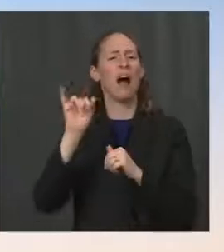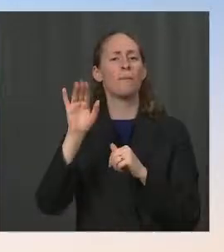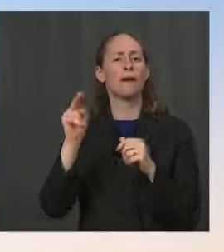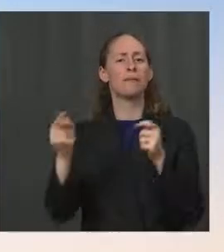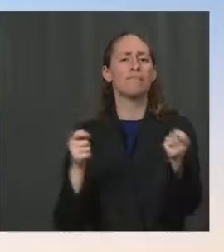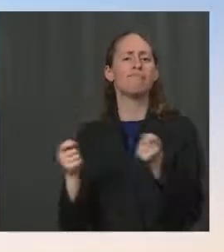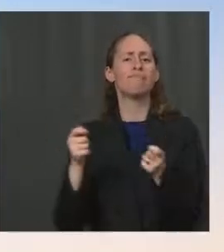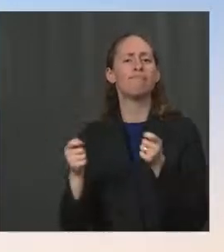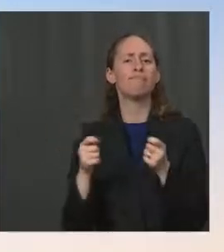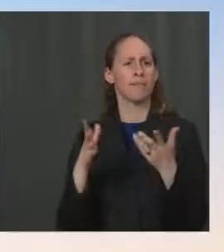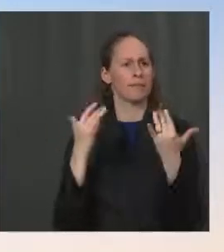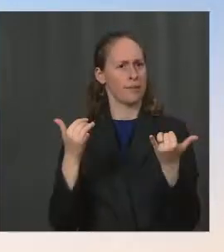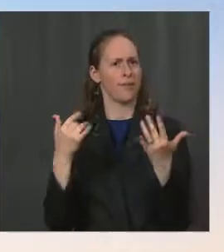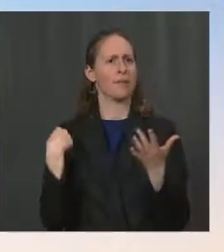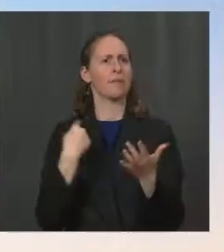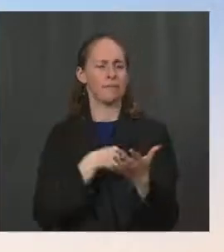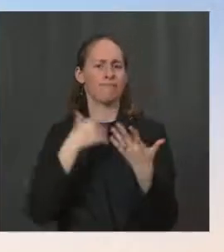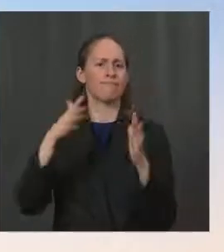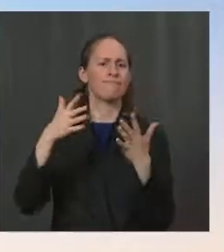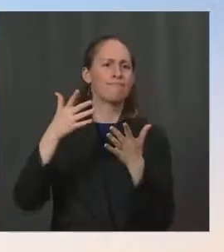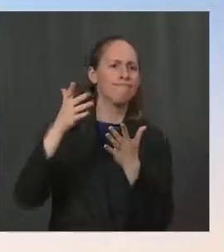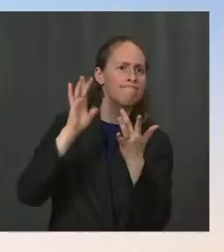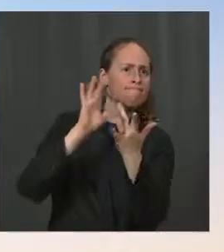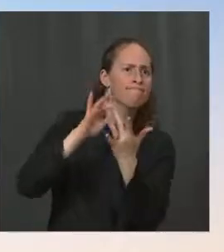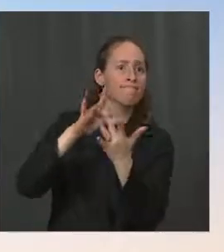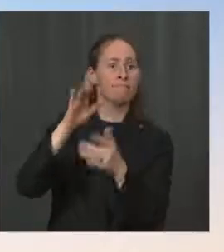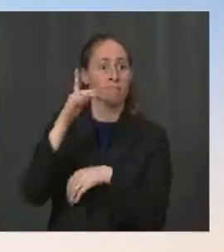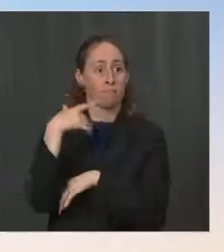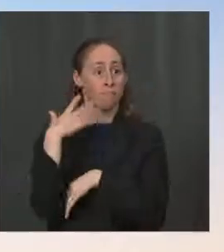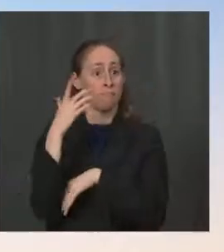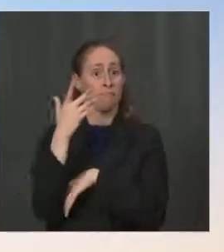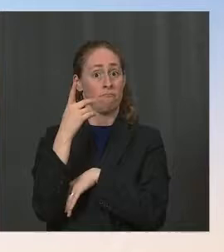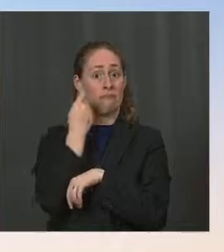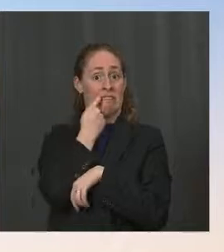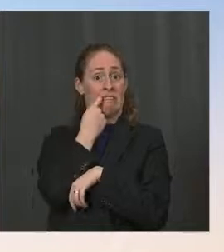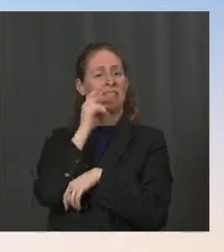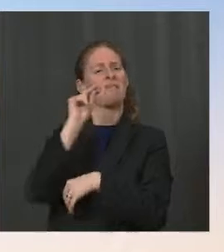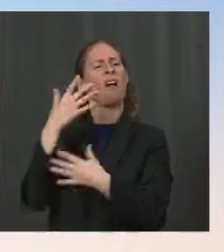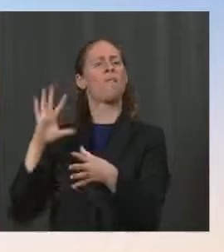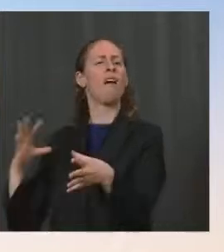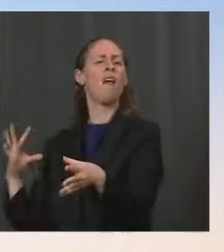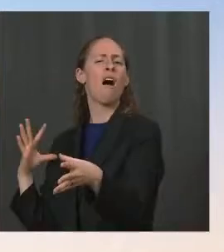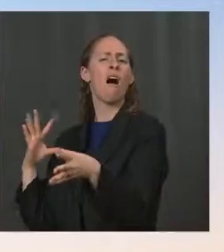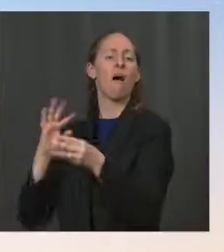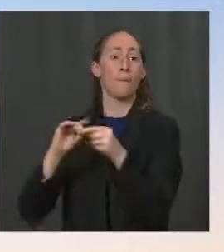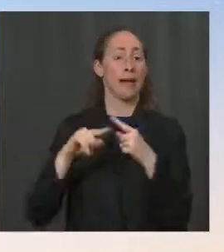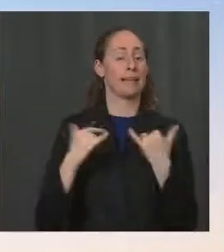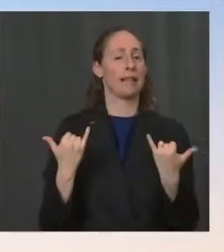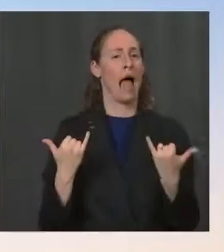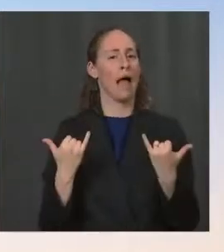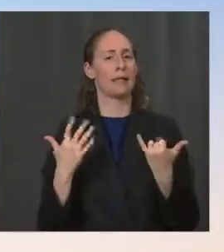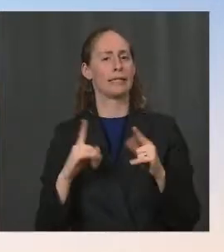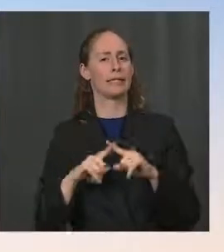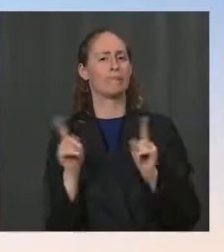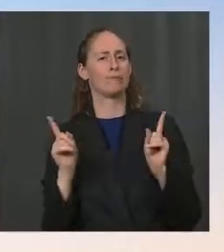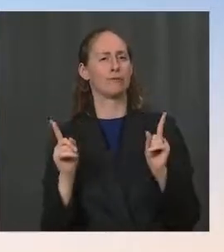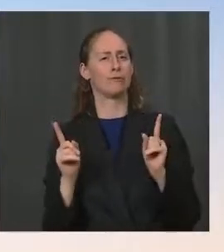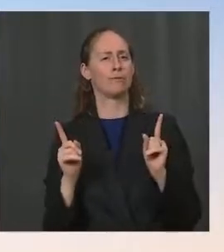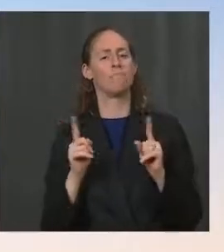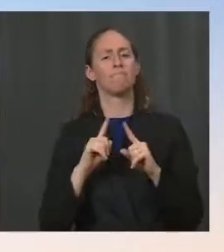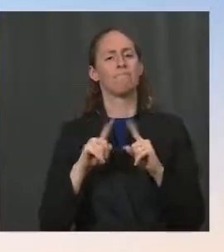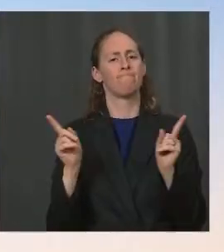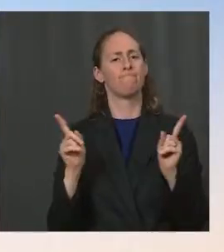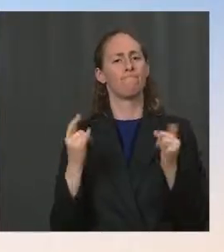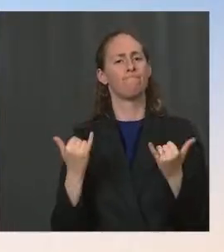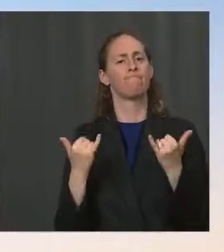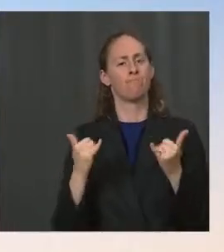before the last couple of weeks. So it's obviously a different form at this point in time that will continue. That's part of what the